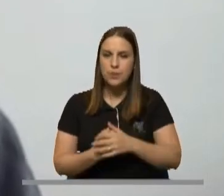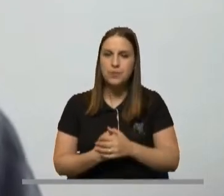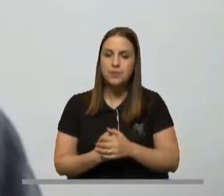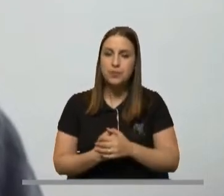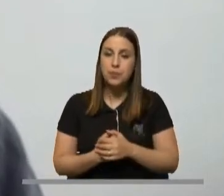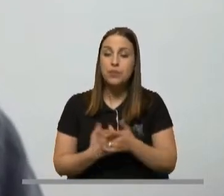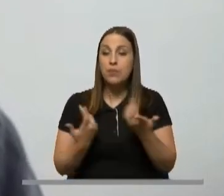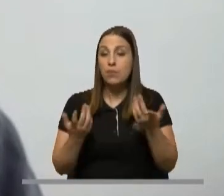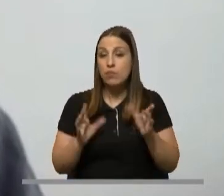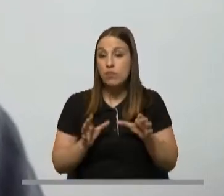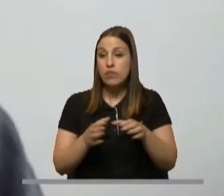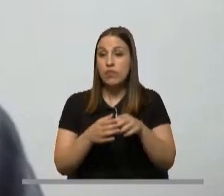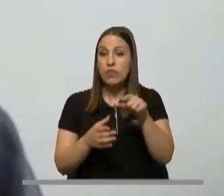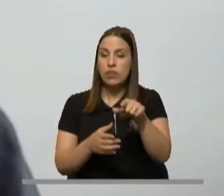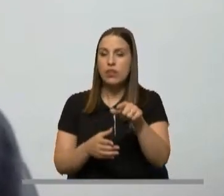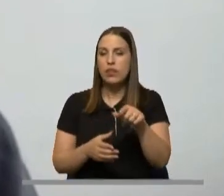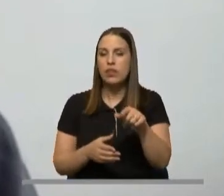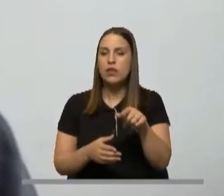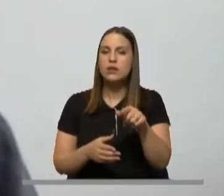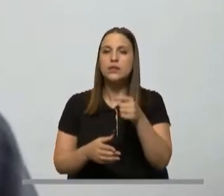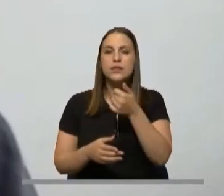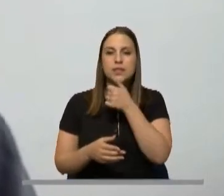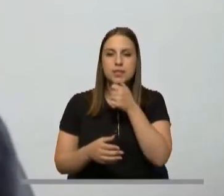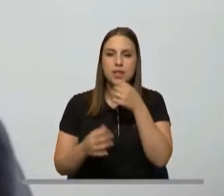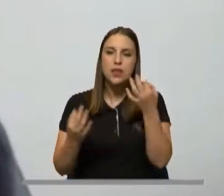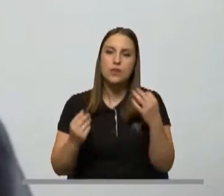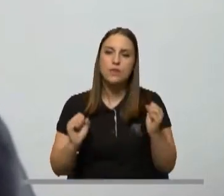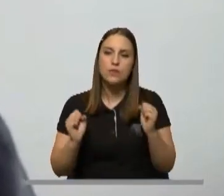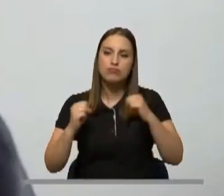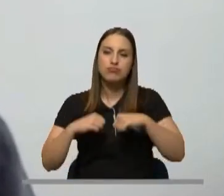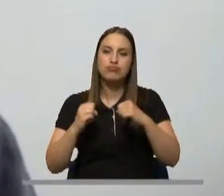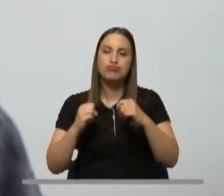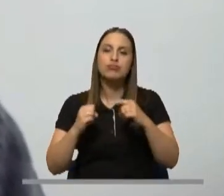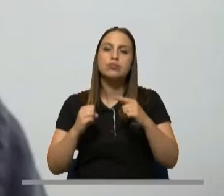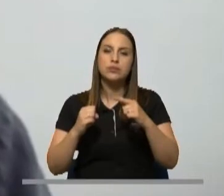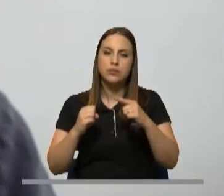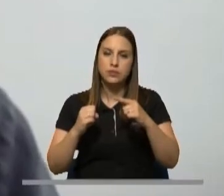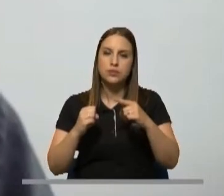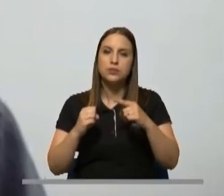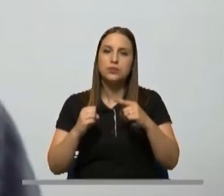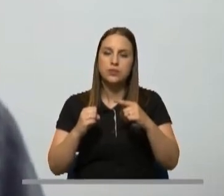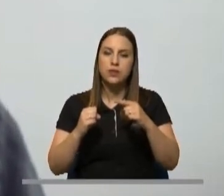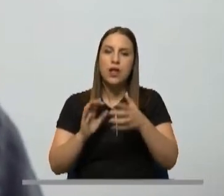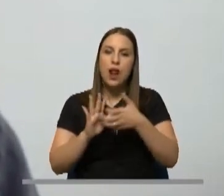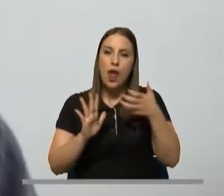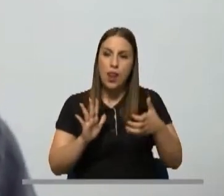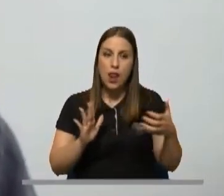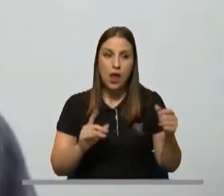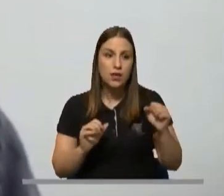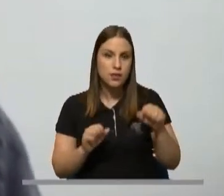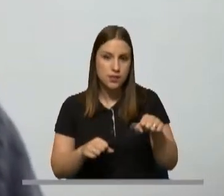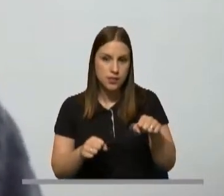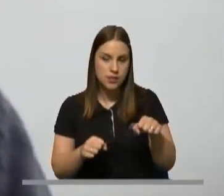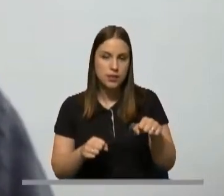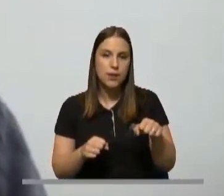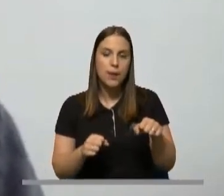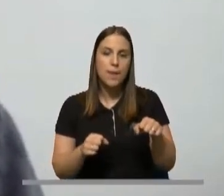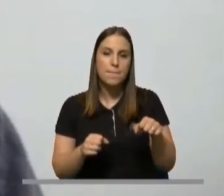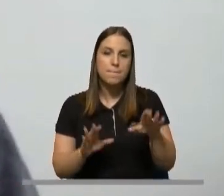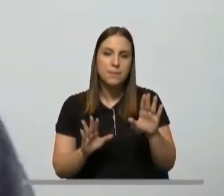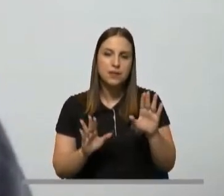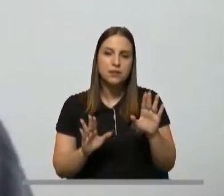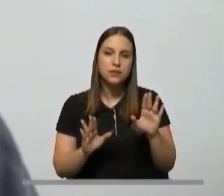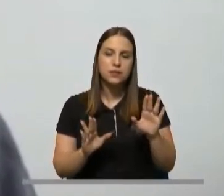of policy decisions, while a great tool for dealing with certain forms of complexity, primarily